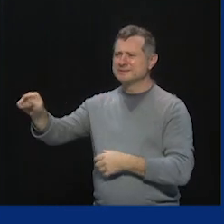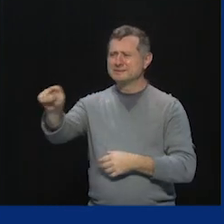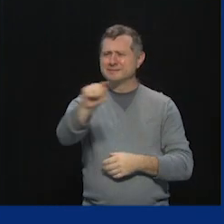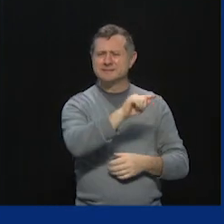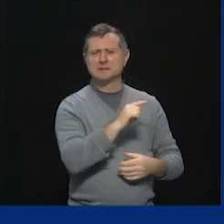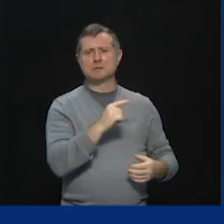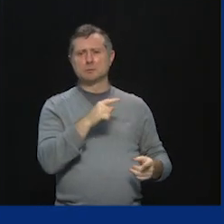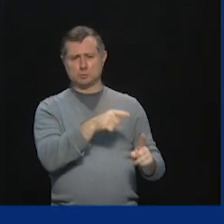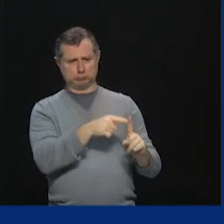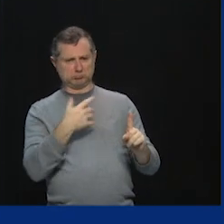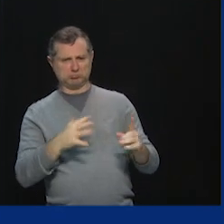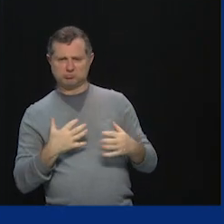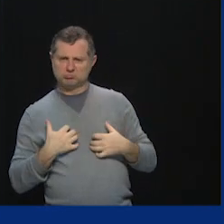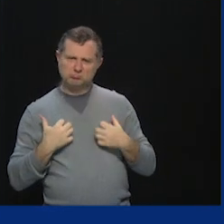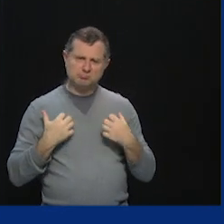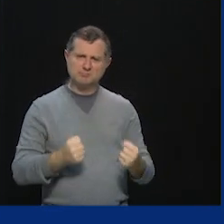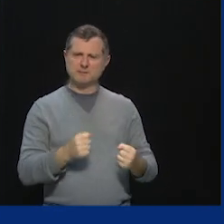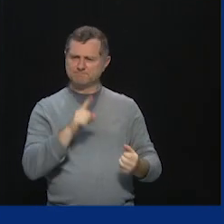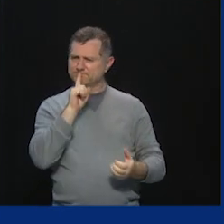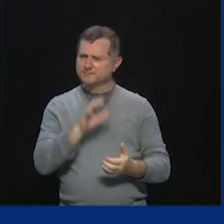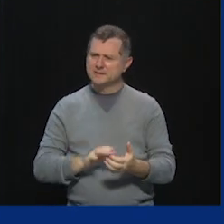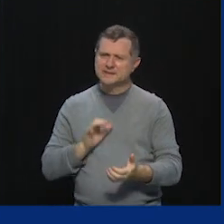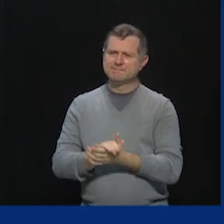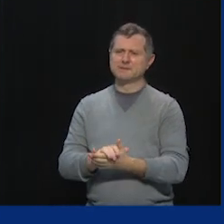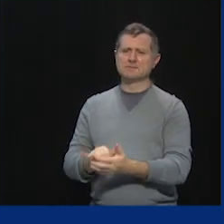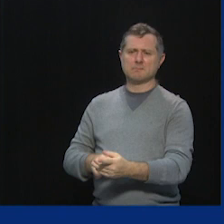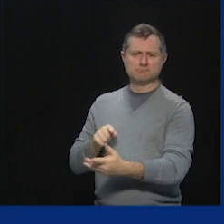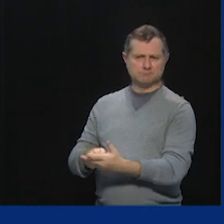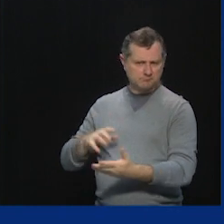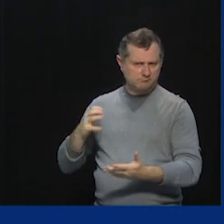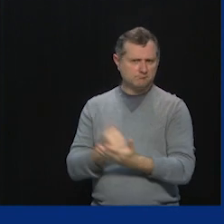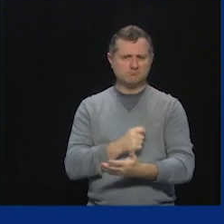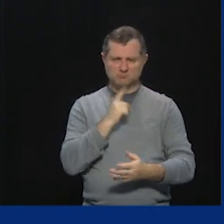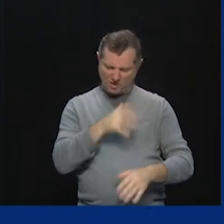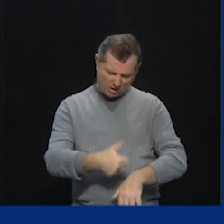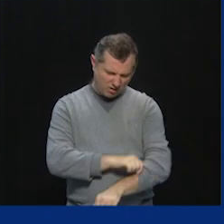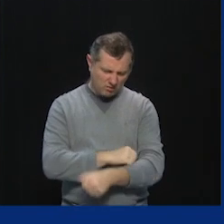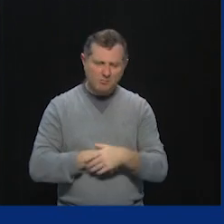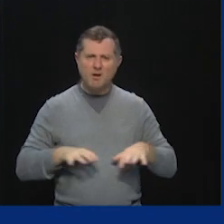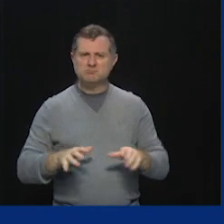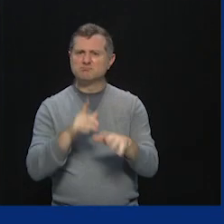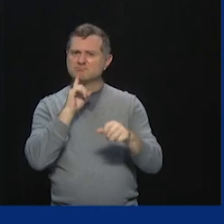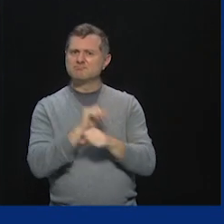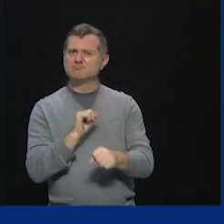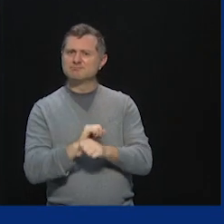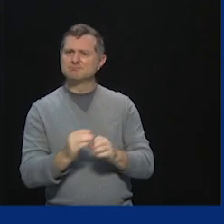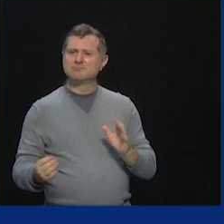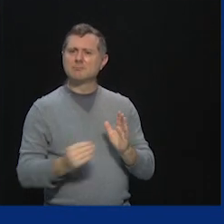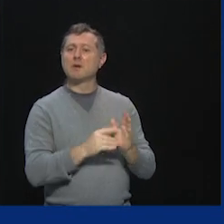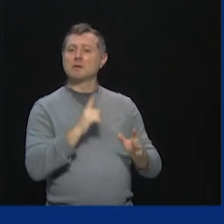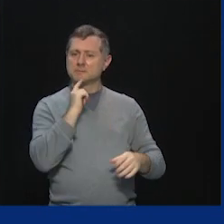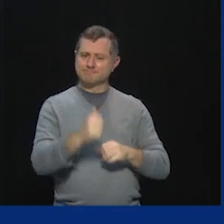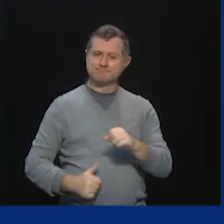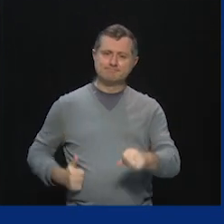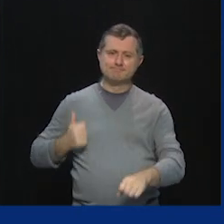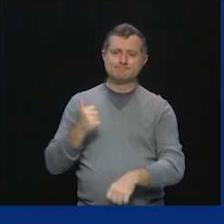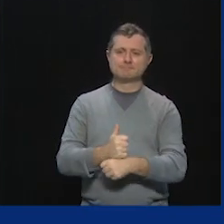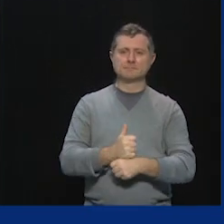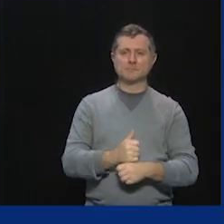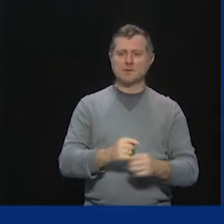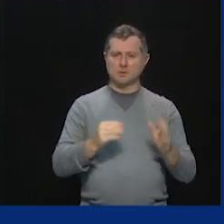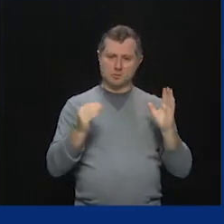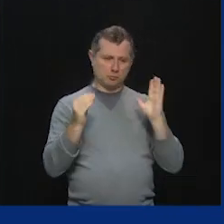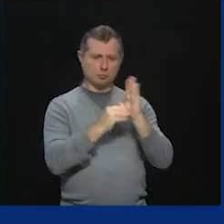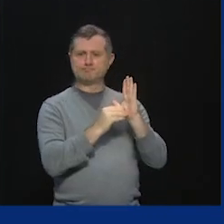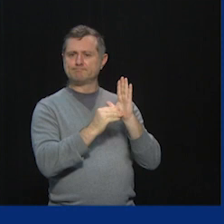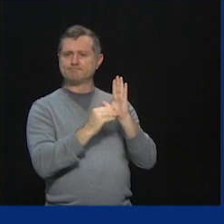upon what you believed in immediately. And that set a tone for this entire state, and I thank you for that. And the last thing is simply this, and